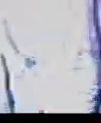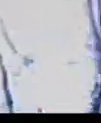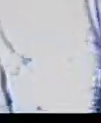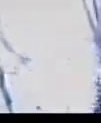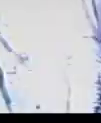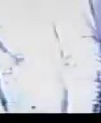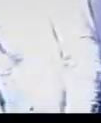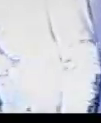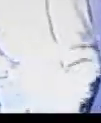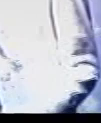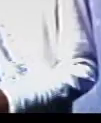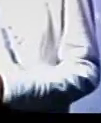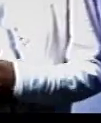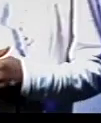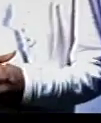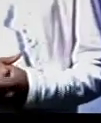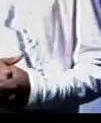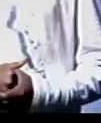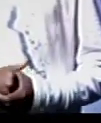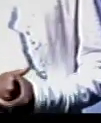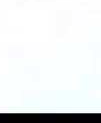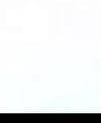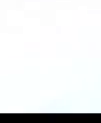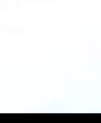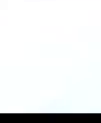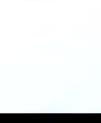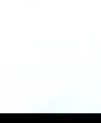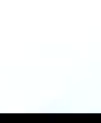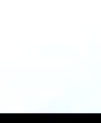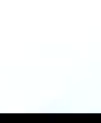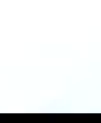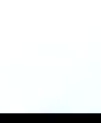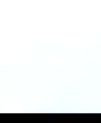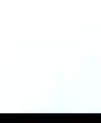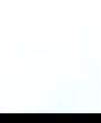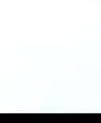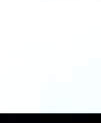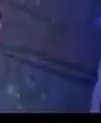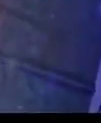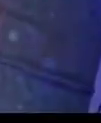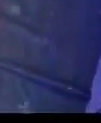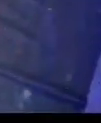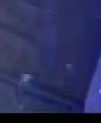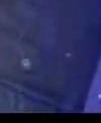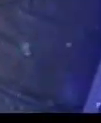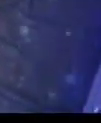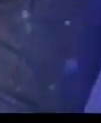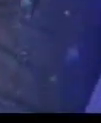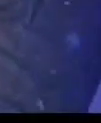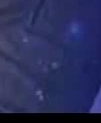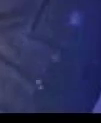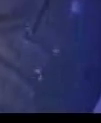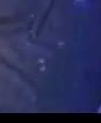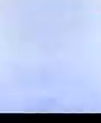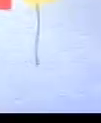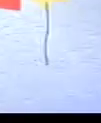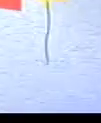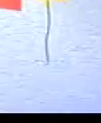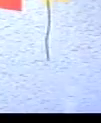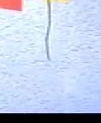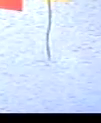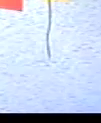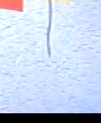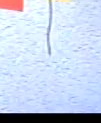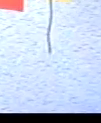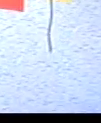With Jesus by your side, you discover the power within you to become the best version of yourself. Join